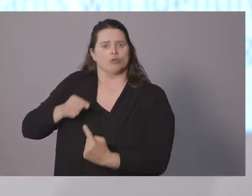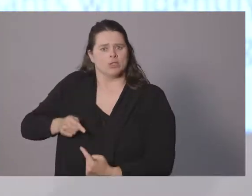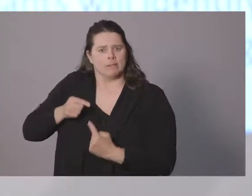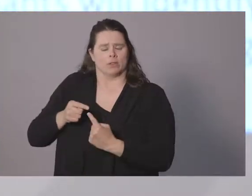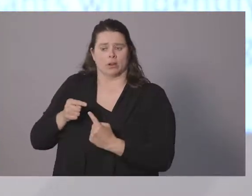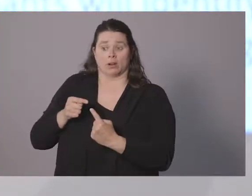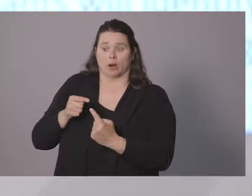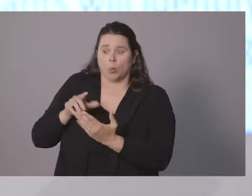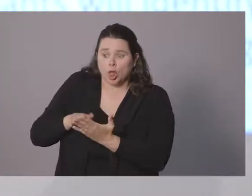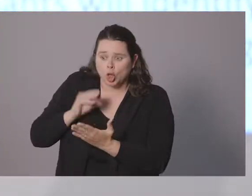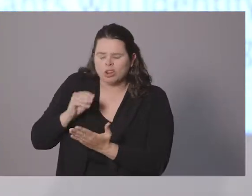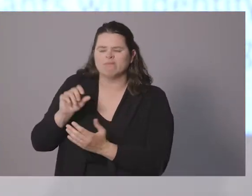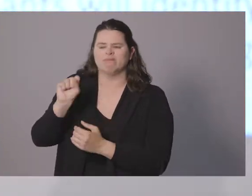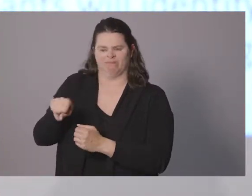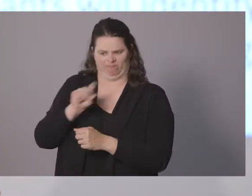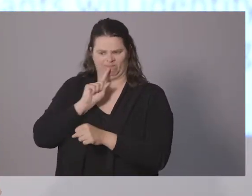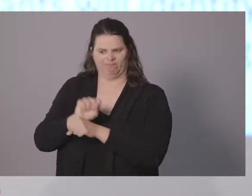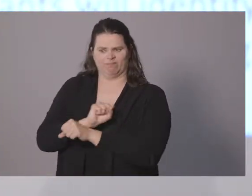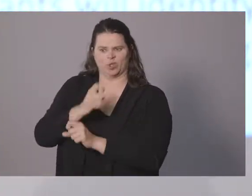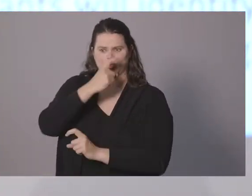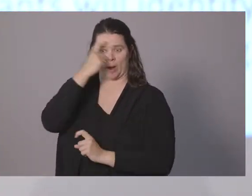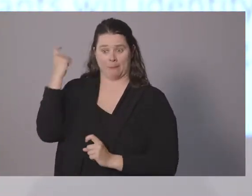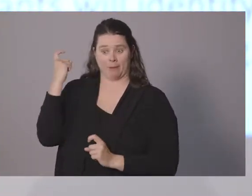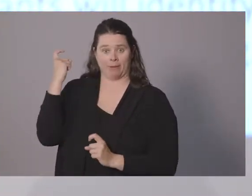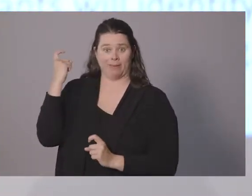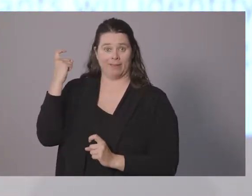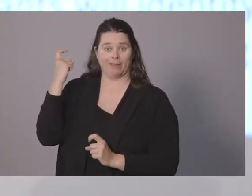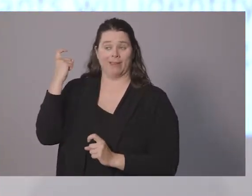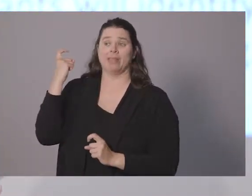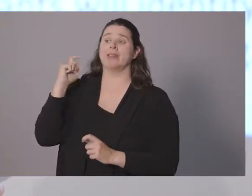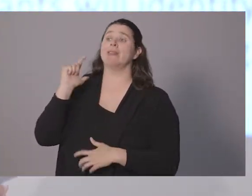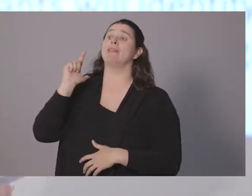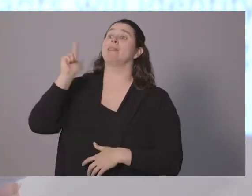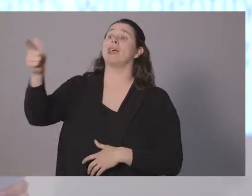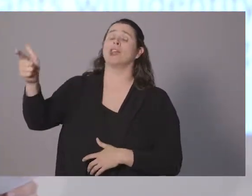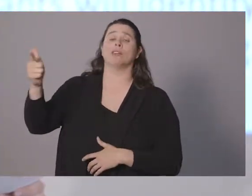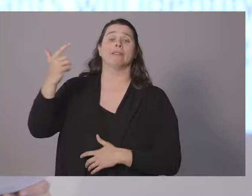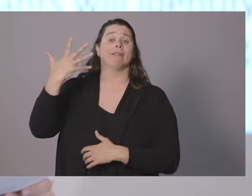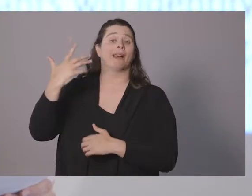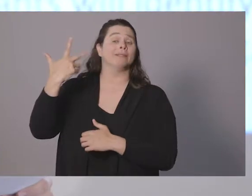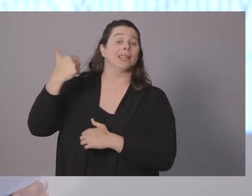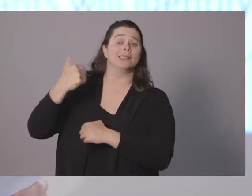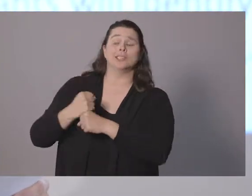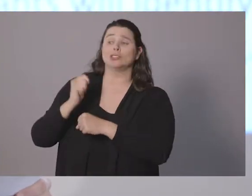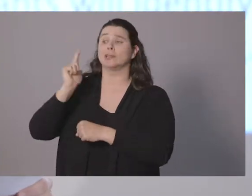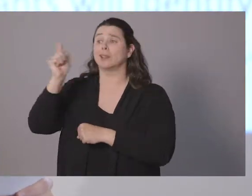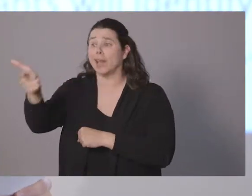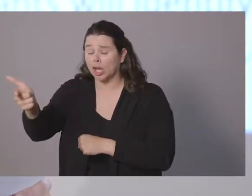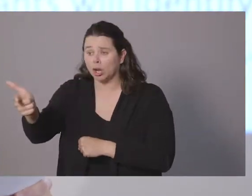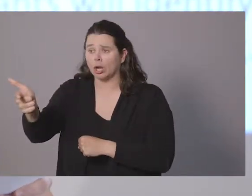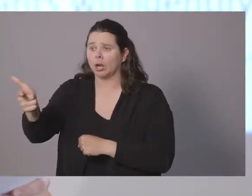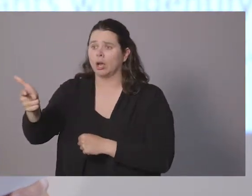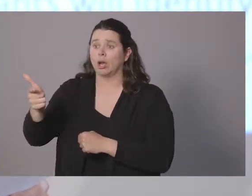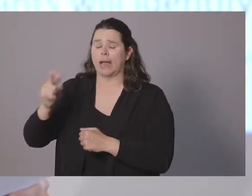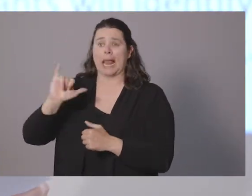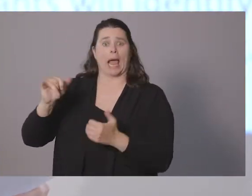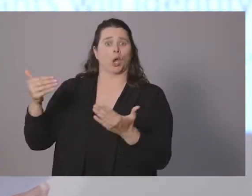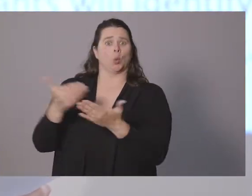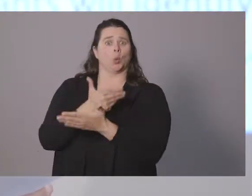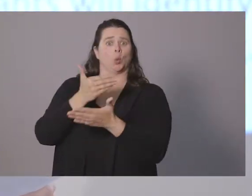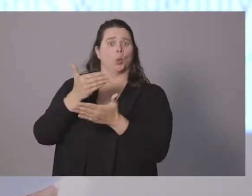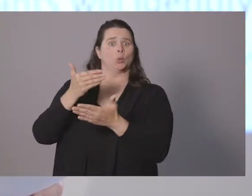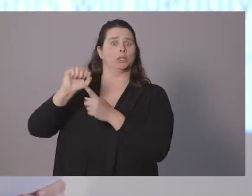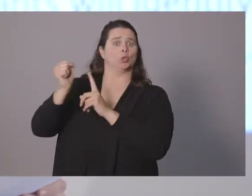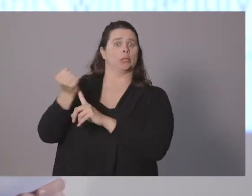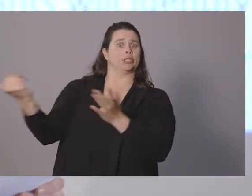novo. Whereas compassionate lay observers have always recognized that extreme life experiences can cause